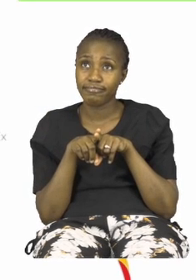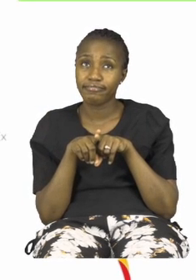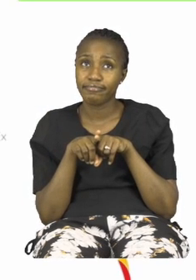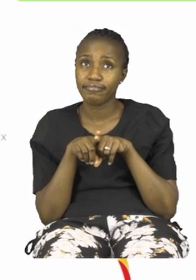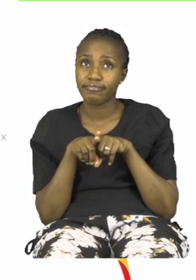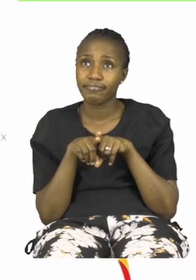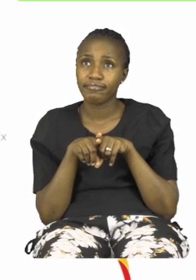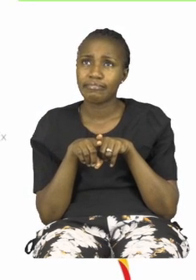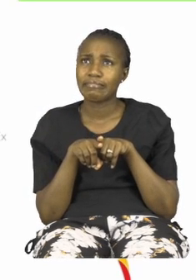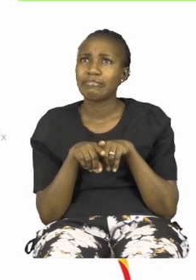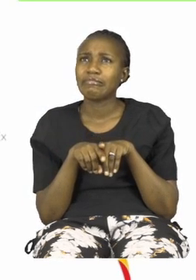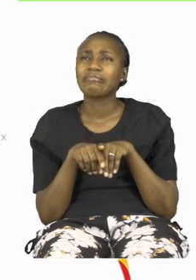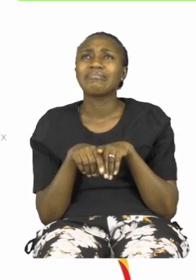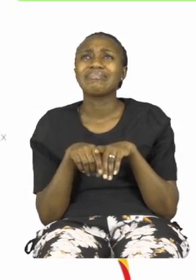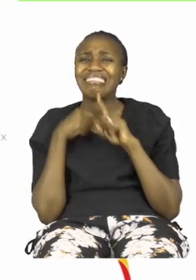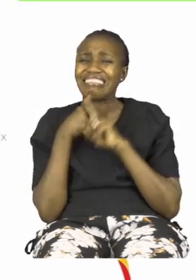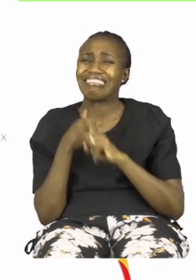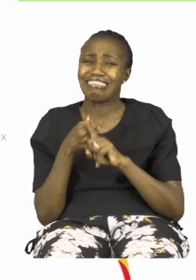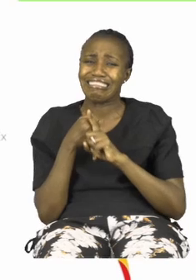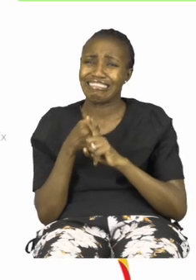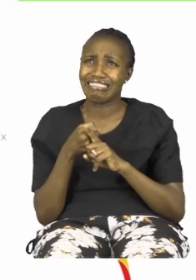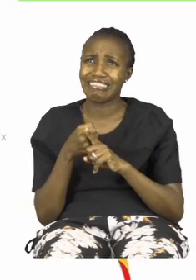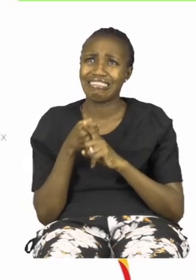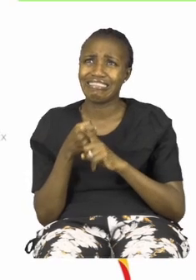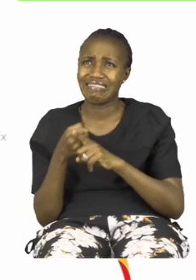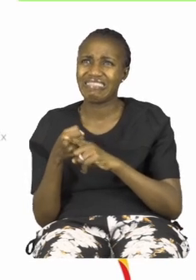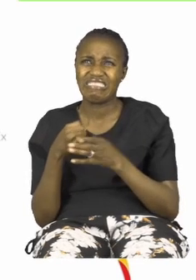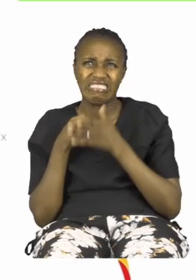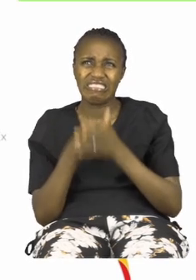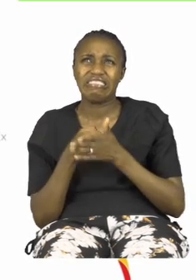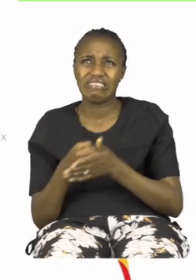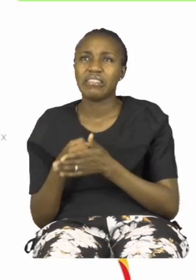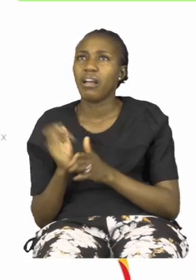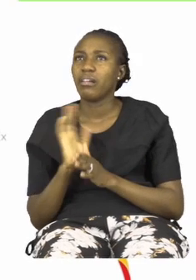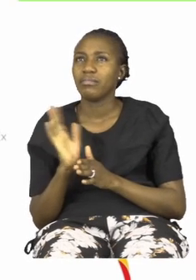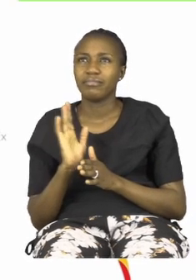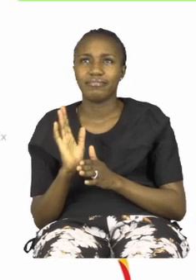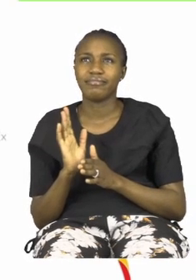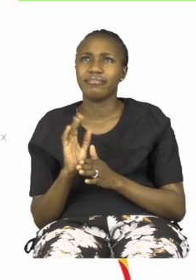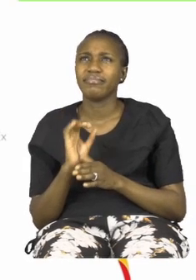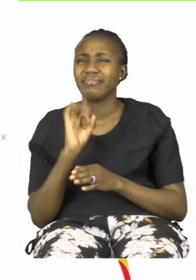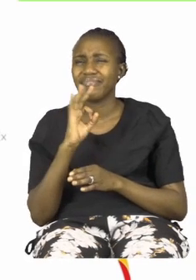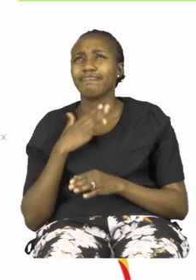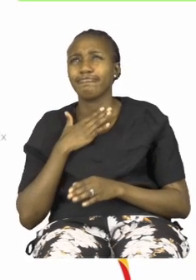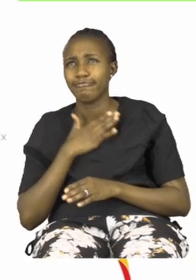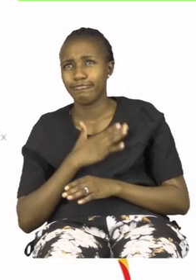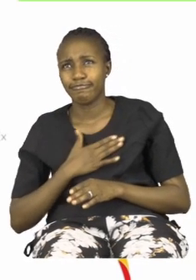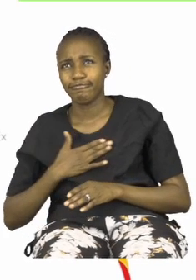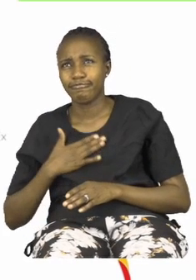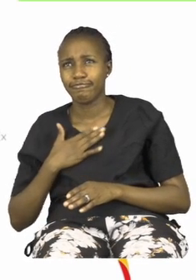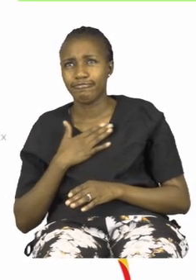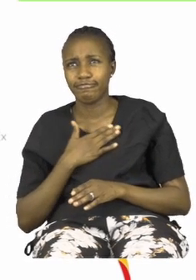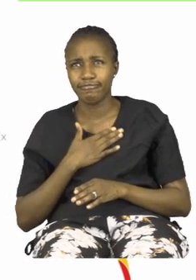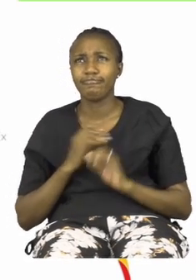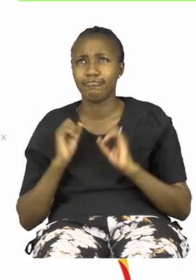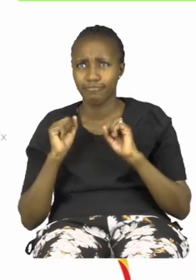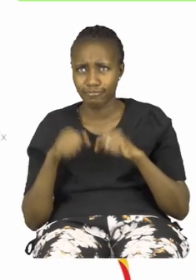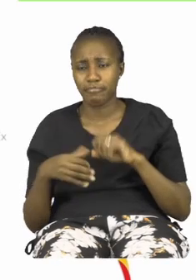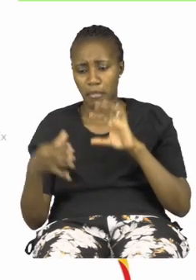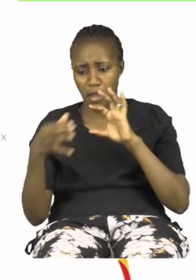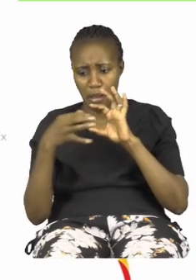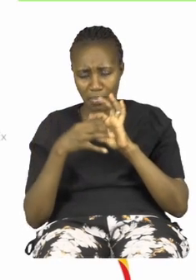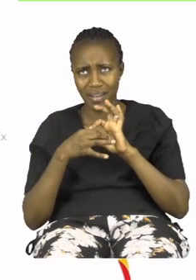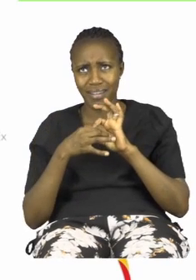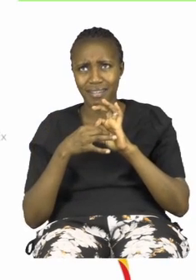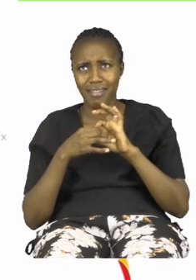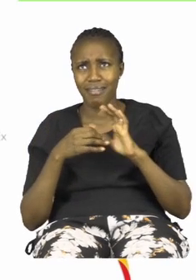try and force yourself into liking a game. Just if you feel that you can connect with the game,